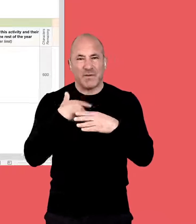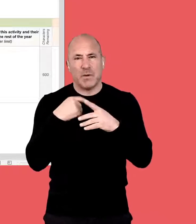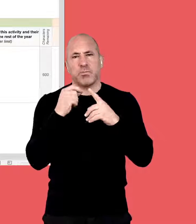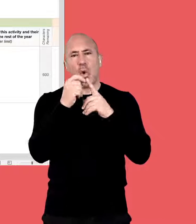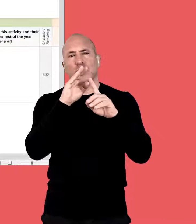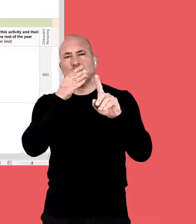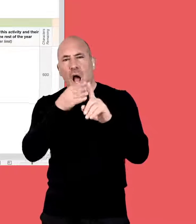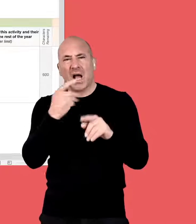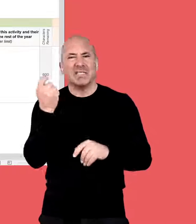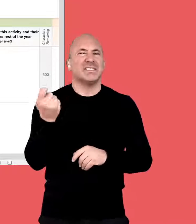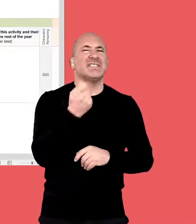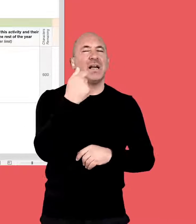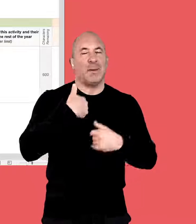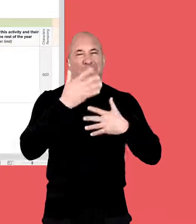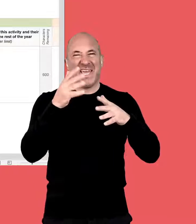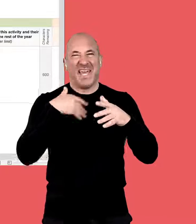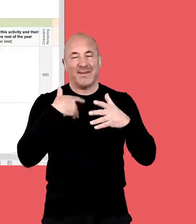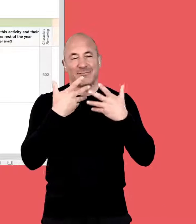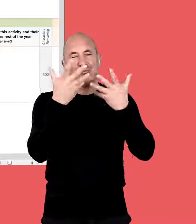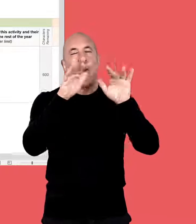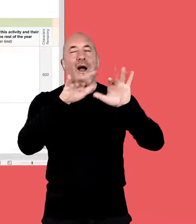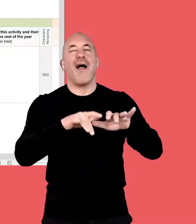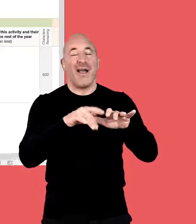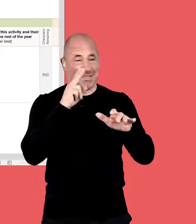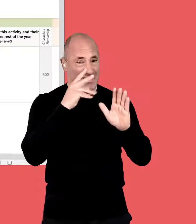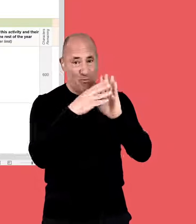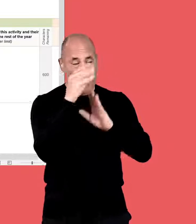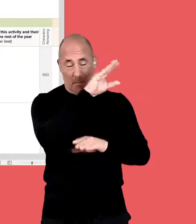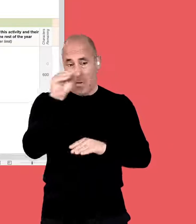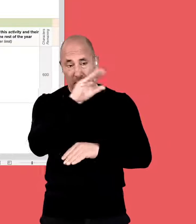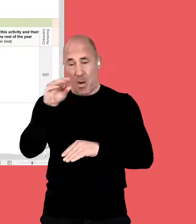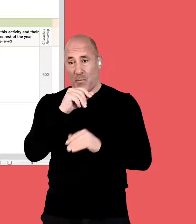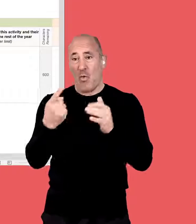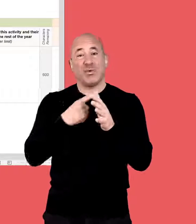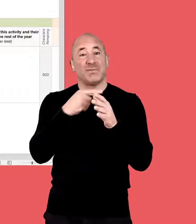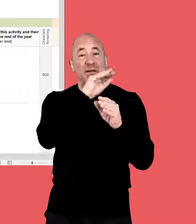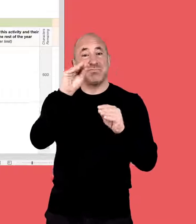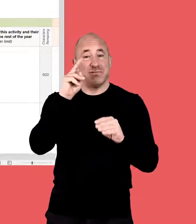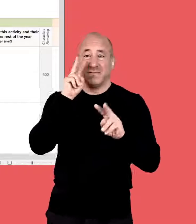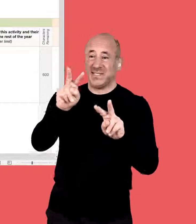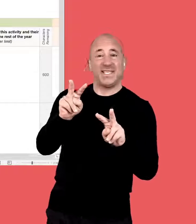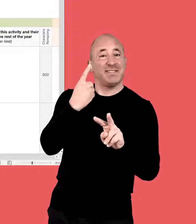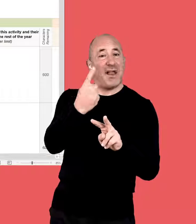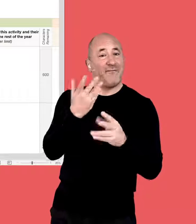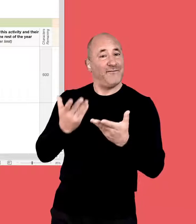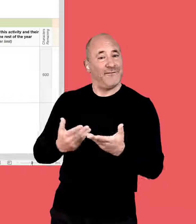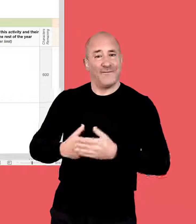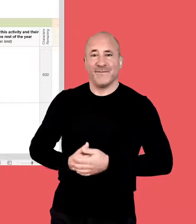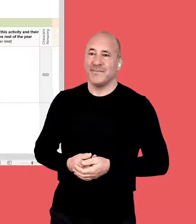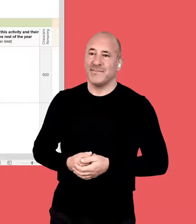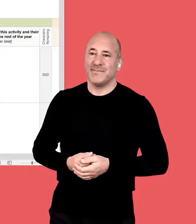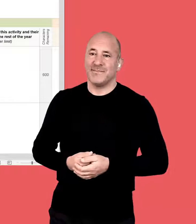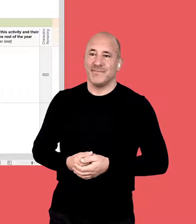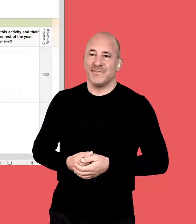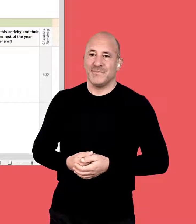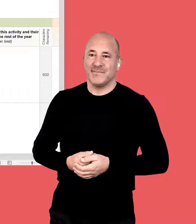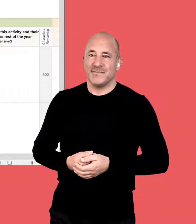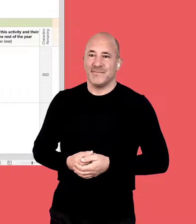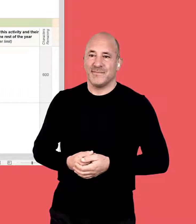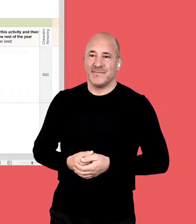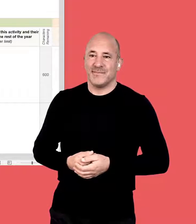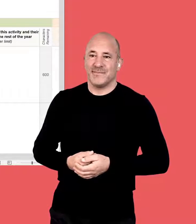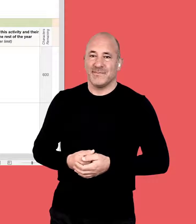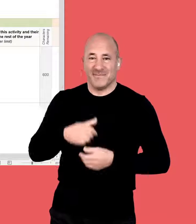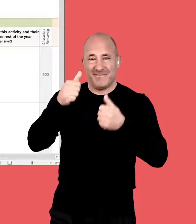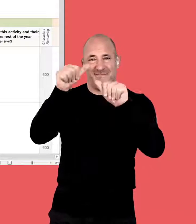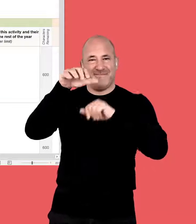activity and our proposed targets and success measures that we gave in the previous example. Throughout the rest of